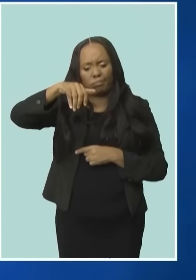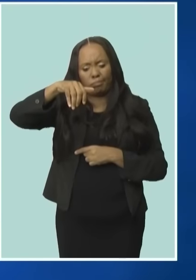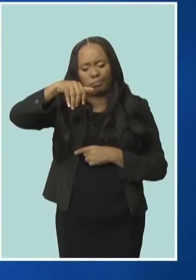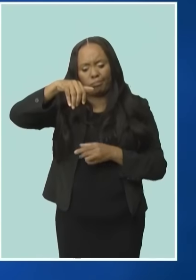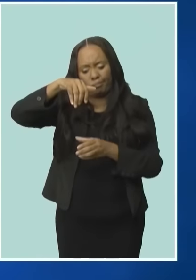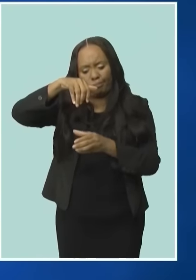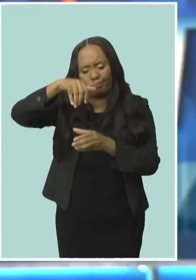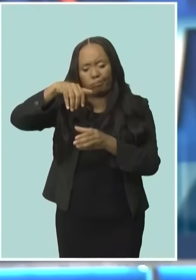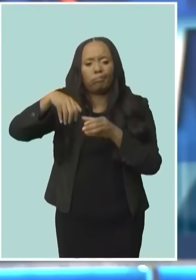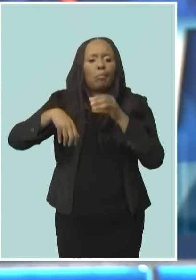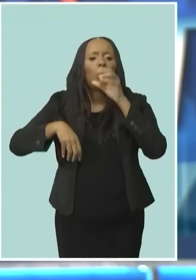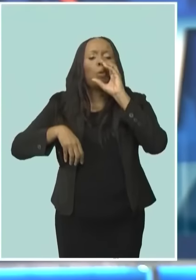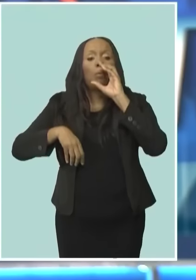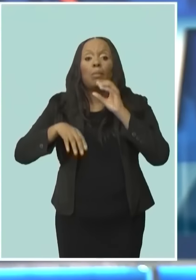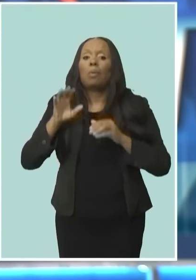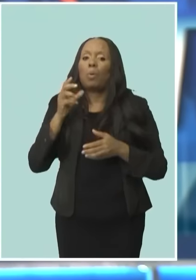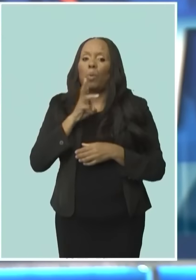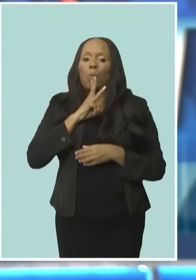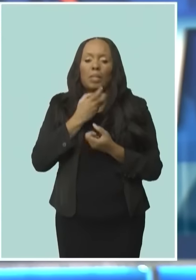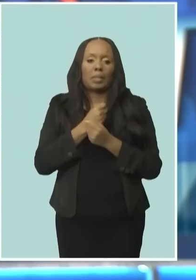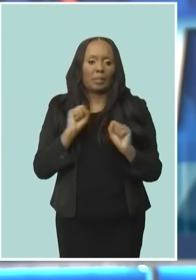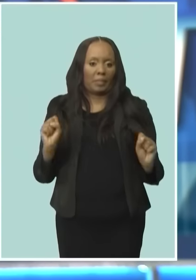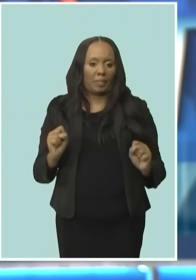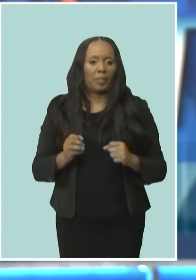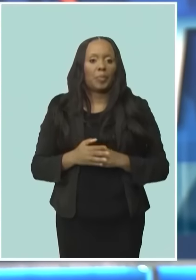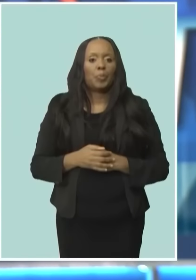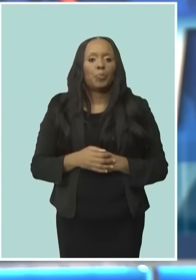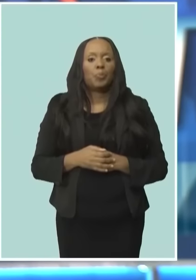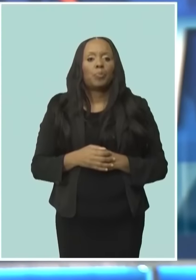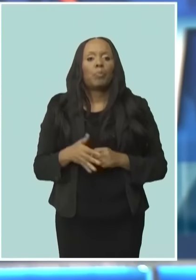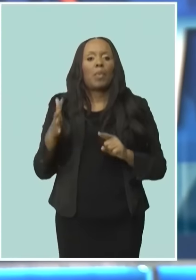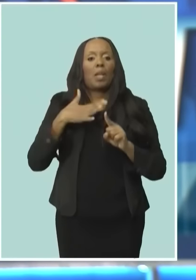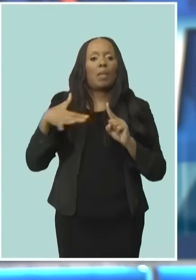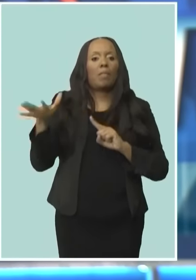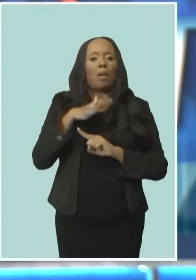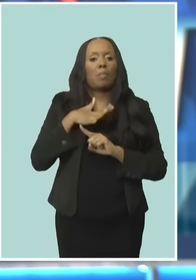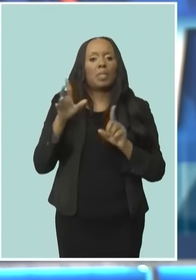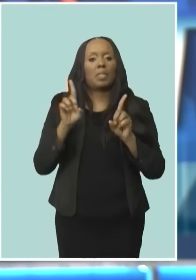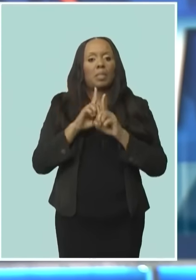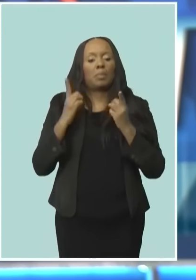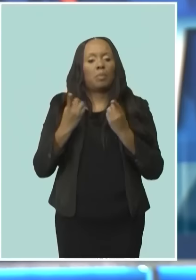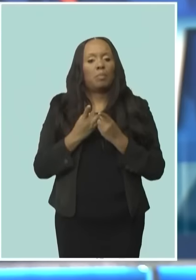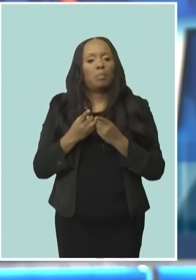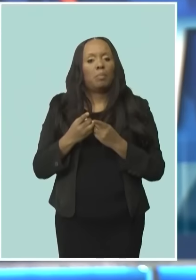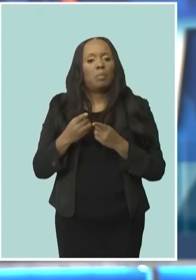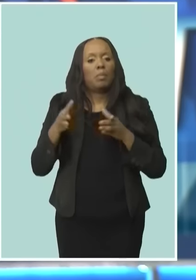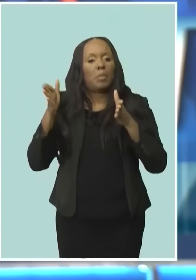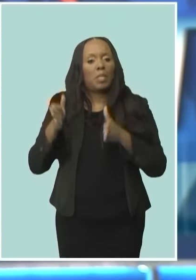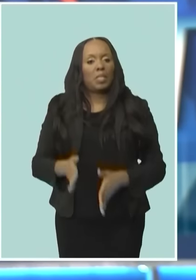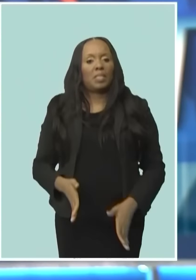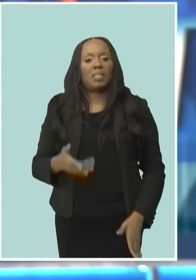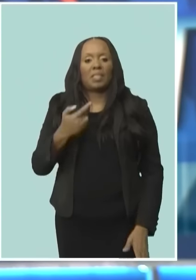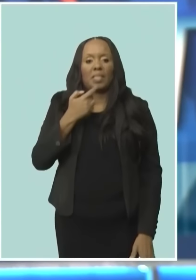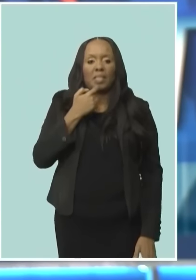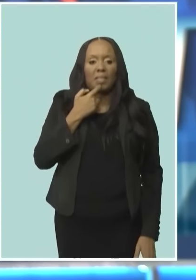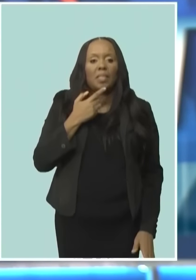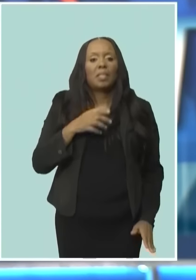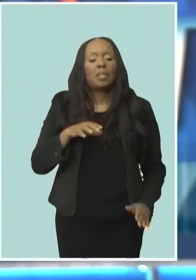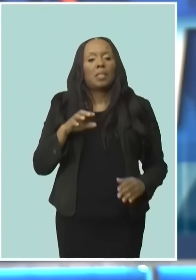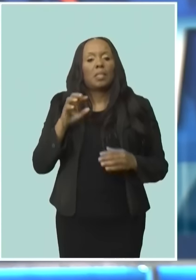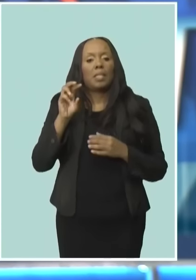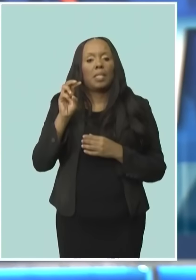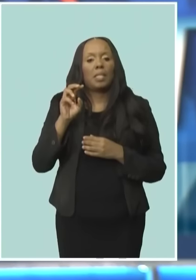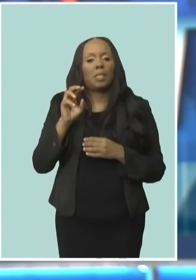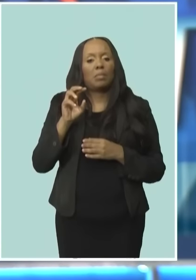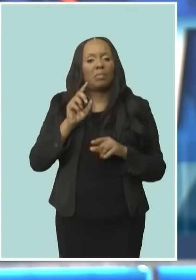water is safe. The Environmental Department head said the multi-drug resistance effect in Latin America and